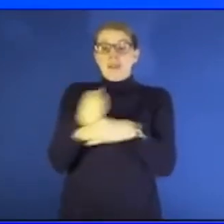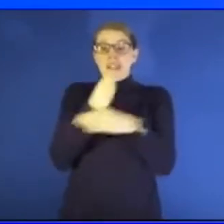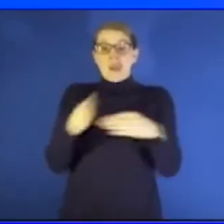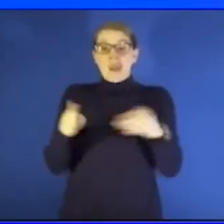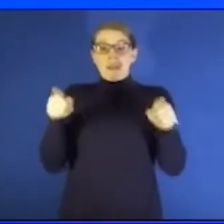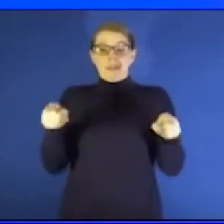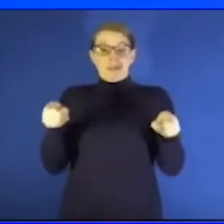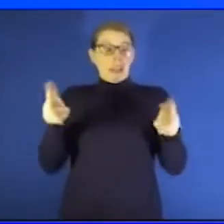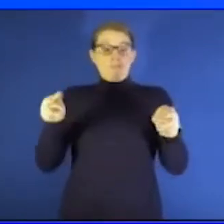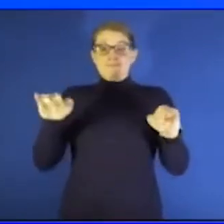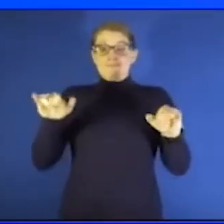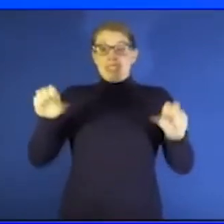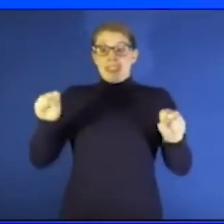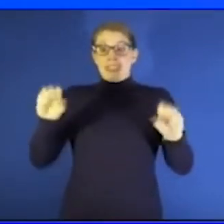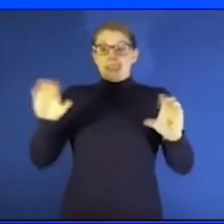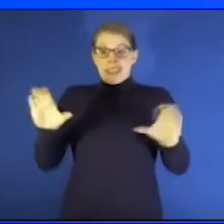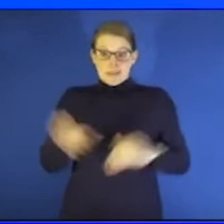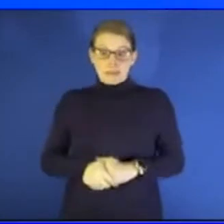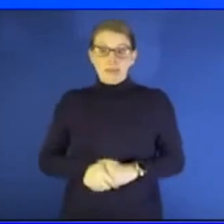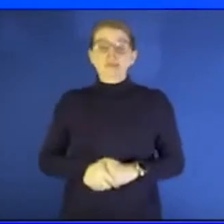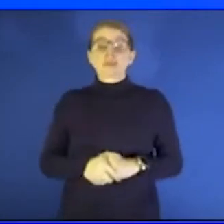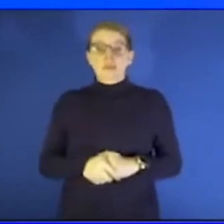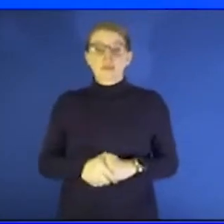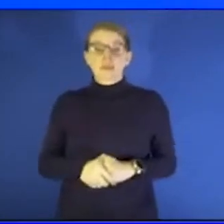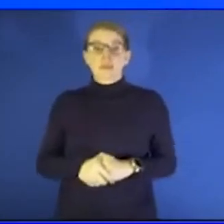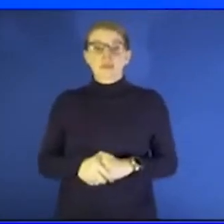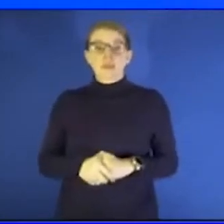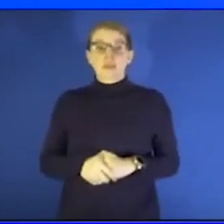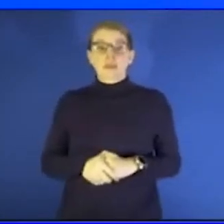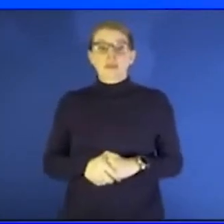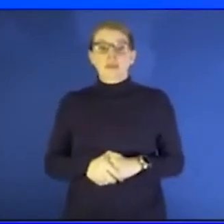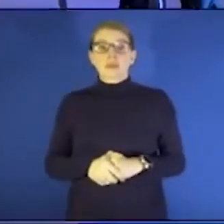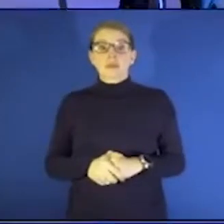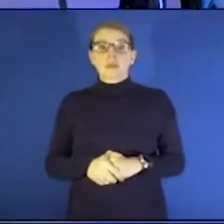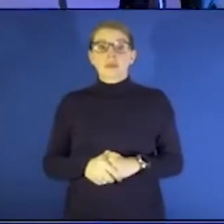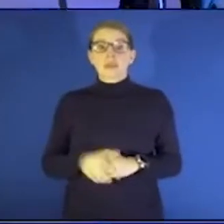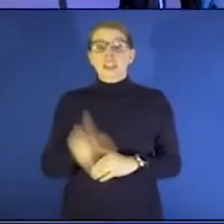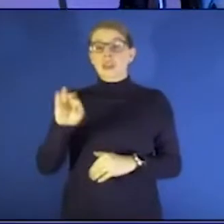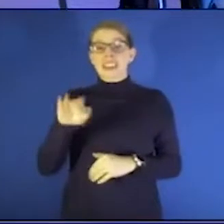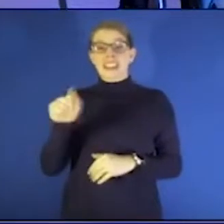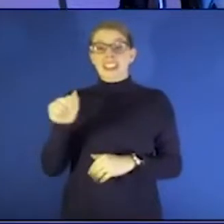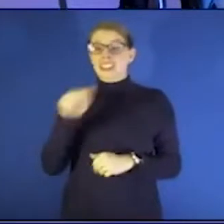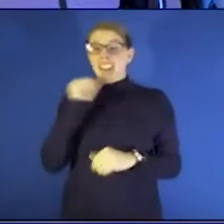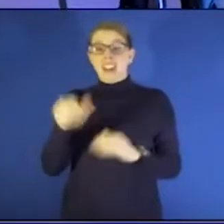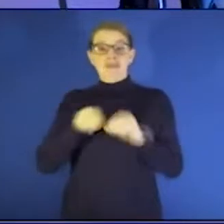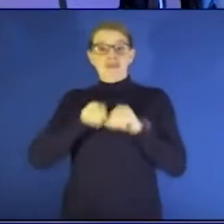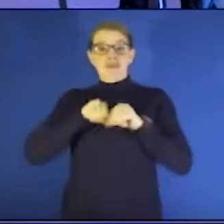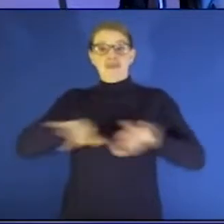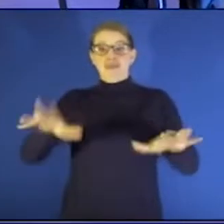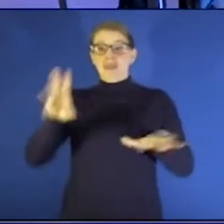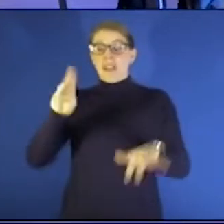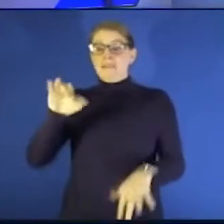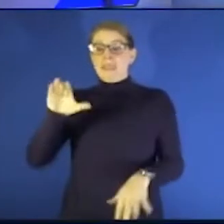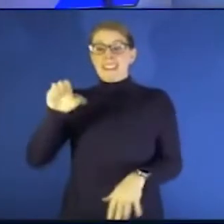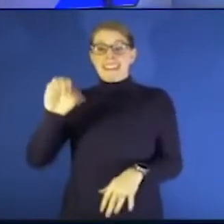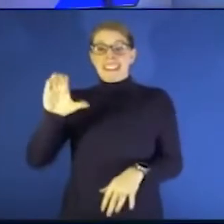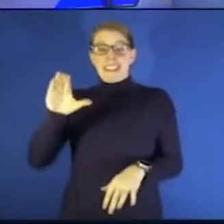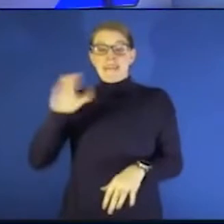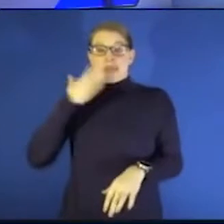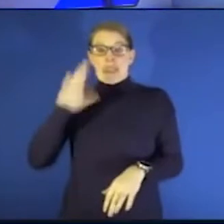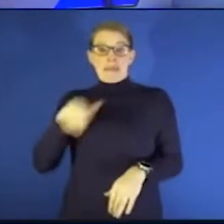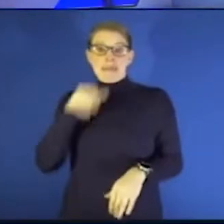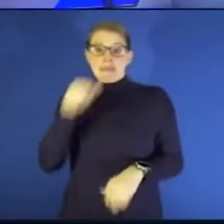surprise because we really didn't see that increase in Miss C with the Delta surge over the summer. Any other reporters on the line?